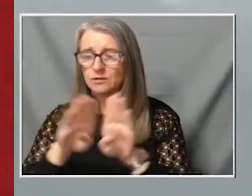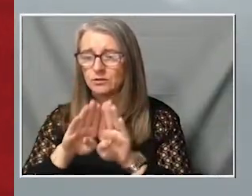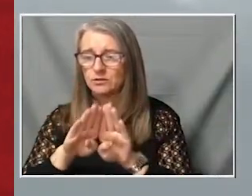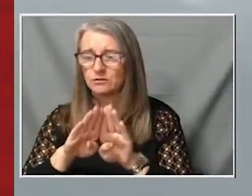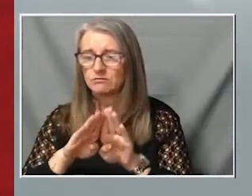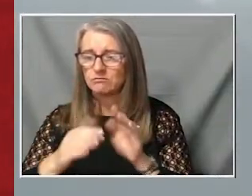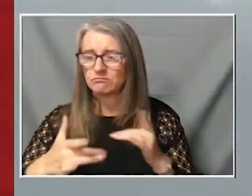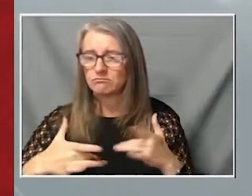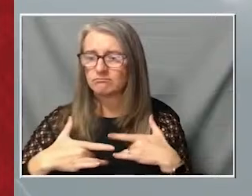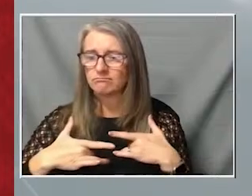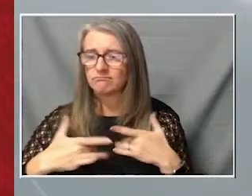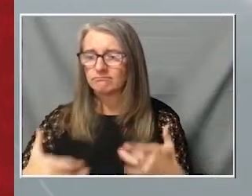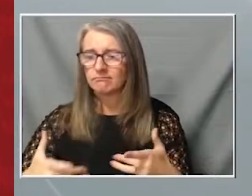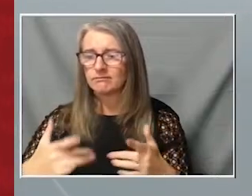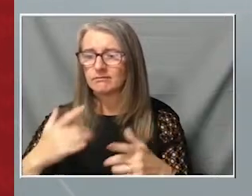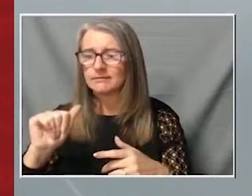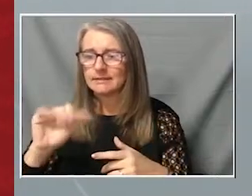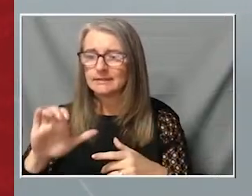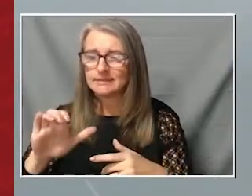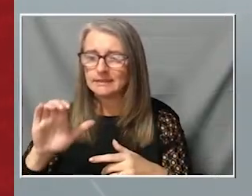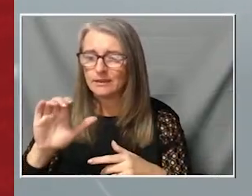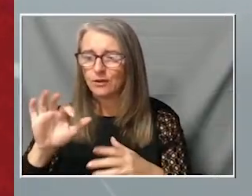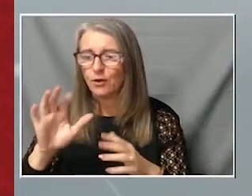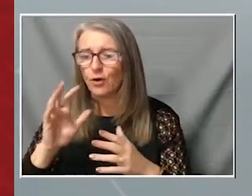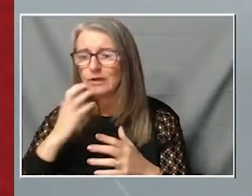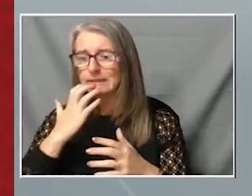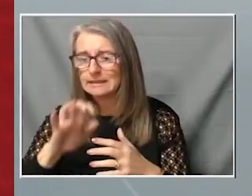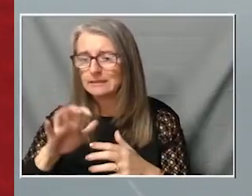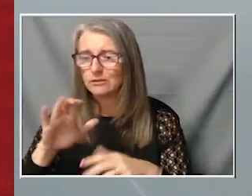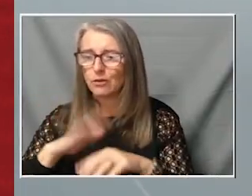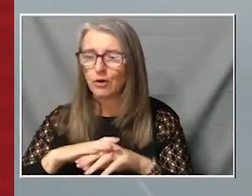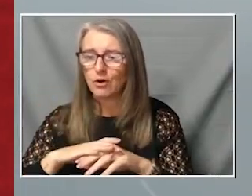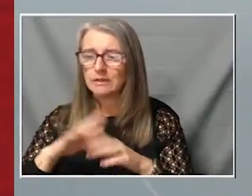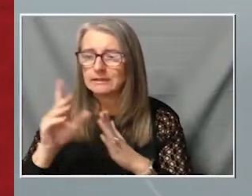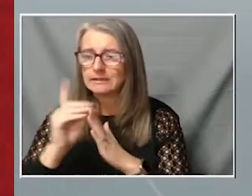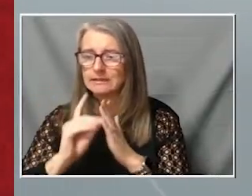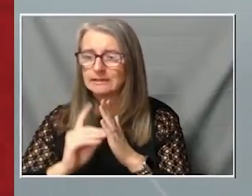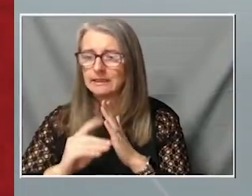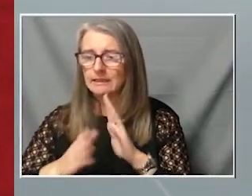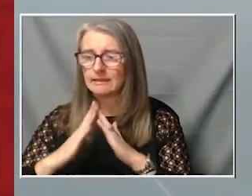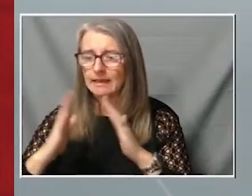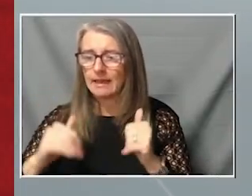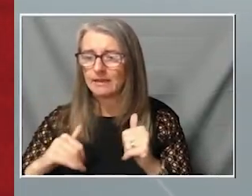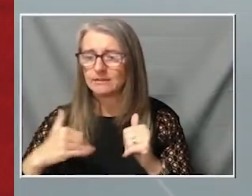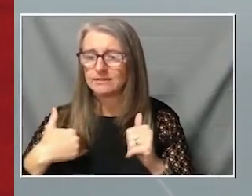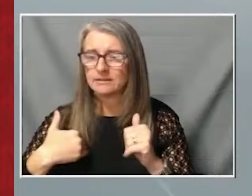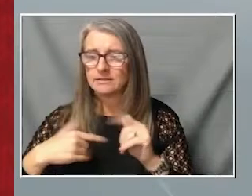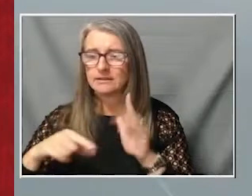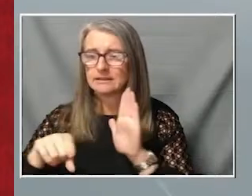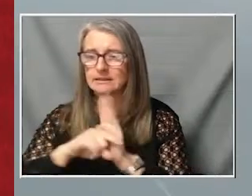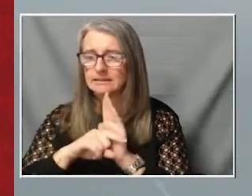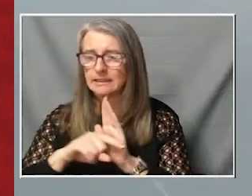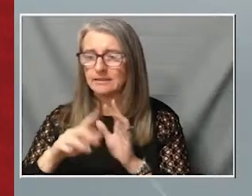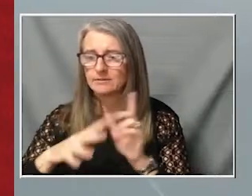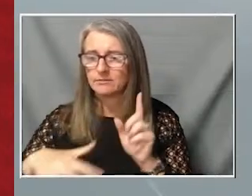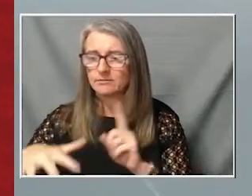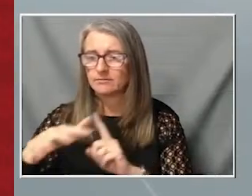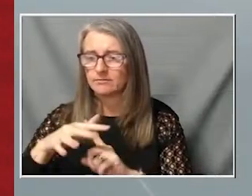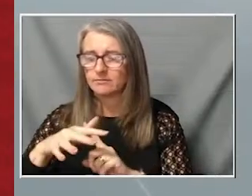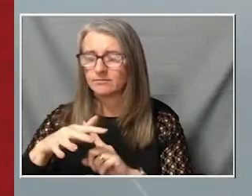is when you're running your furnace or your air conditioner, by design, the house generates a slight negative atmospheric